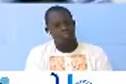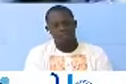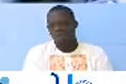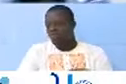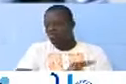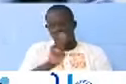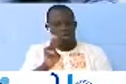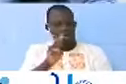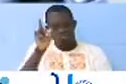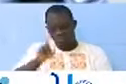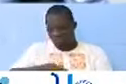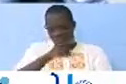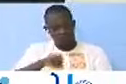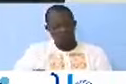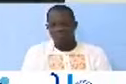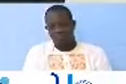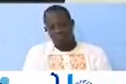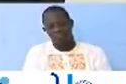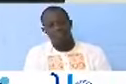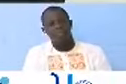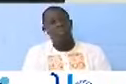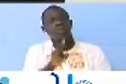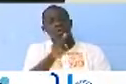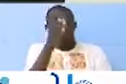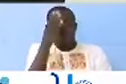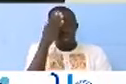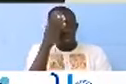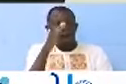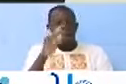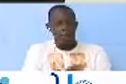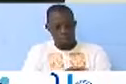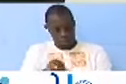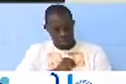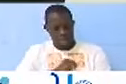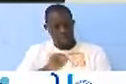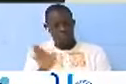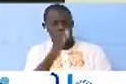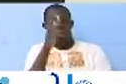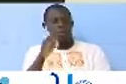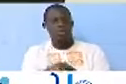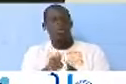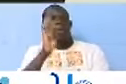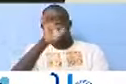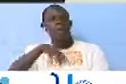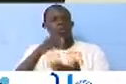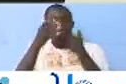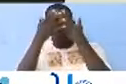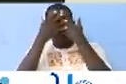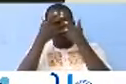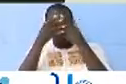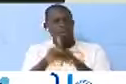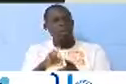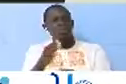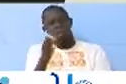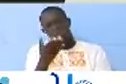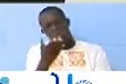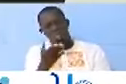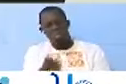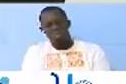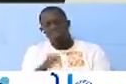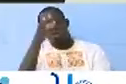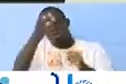That's quite wrong. And do you know whether before he went to mile 2 they took him to court, whether there was a court order actually remanding him